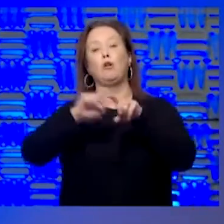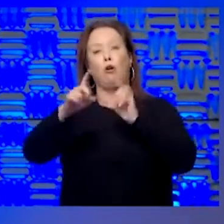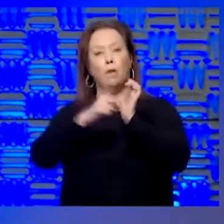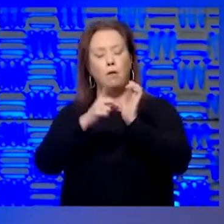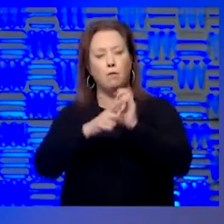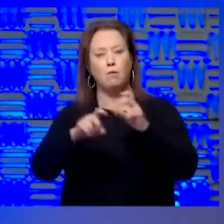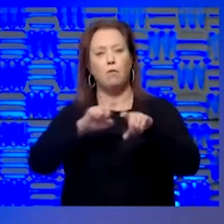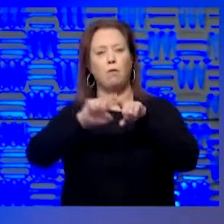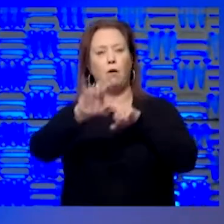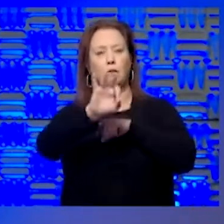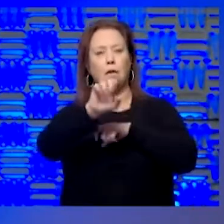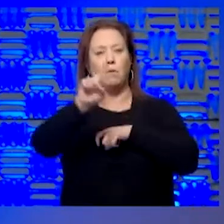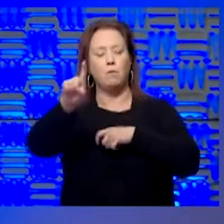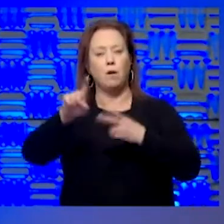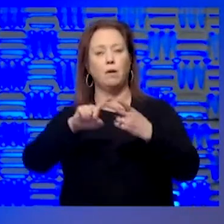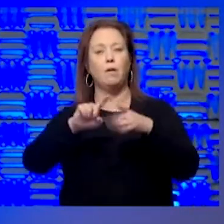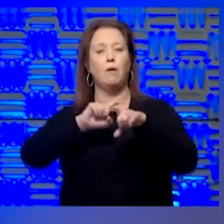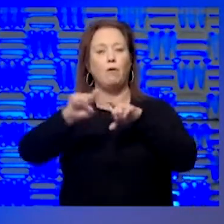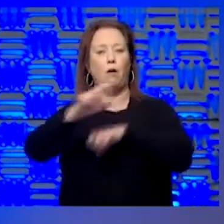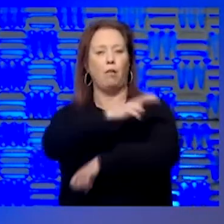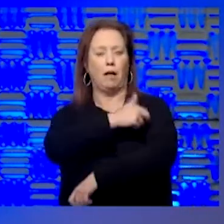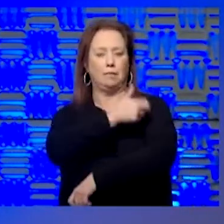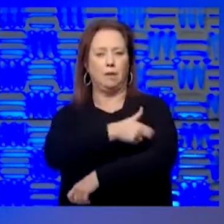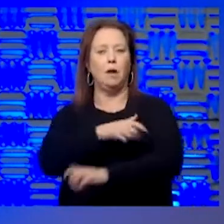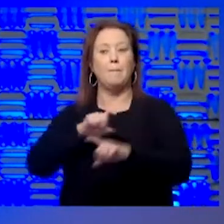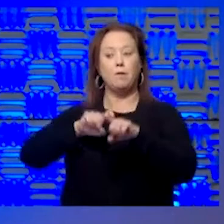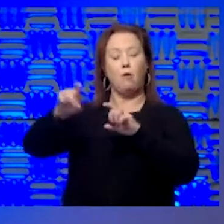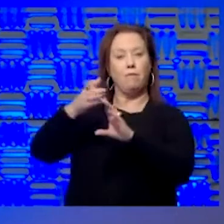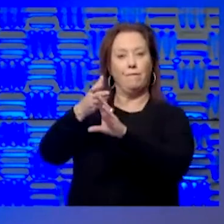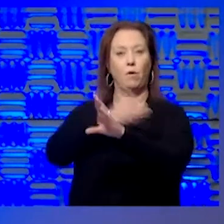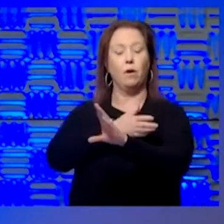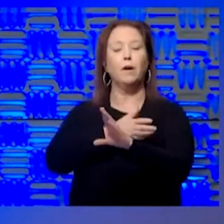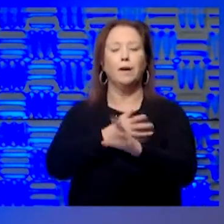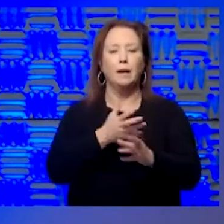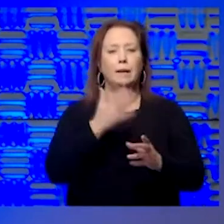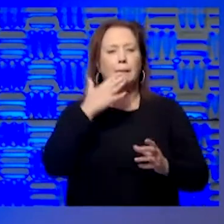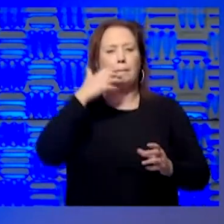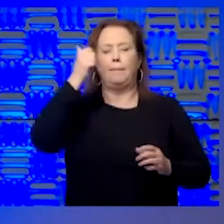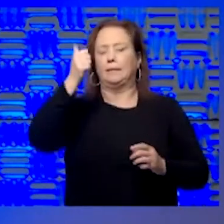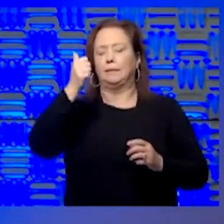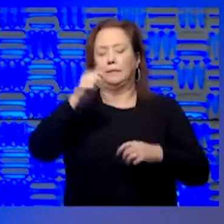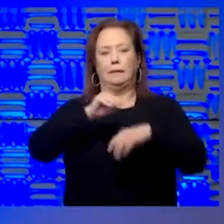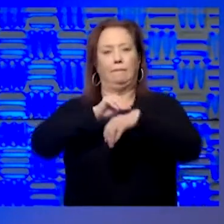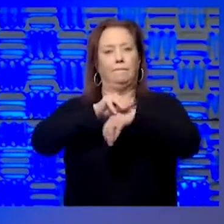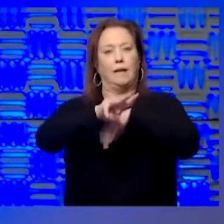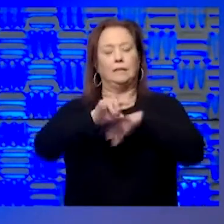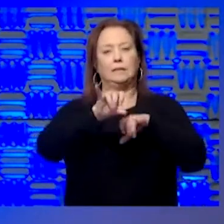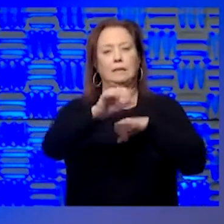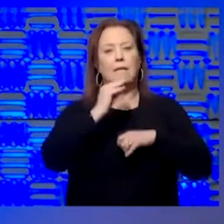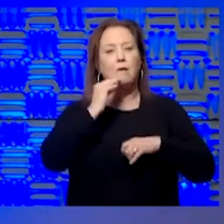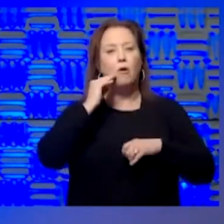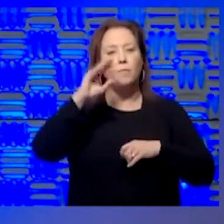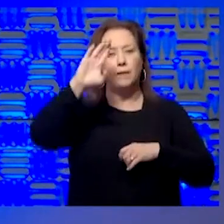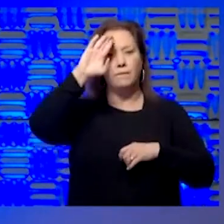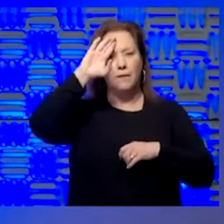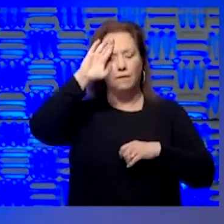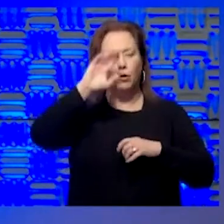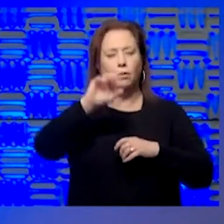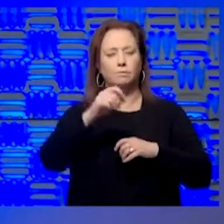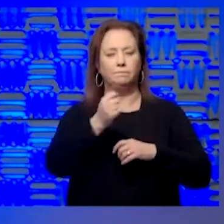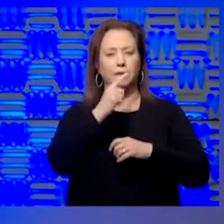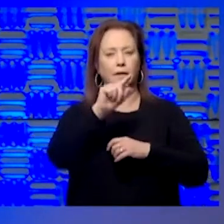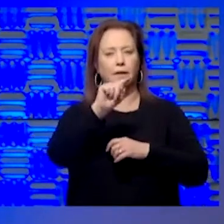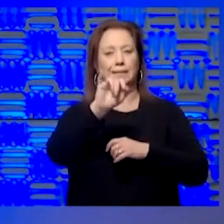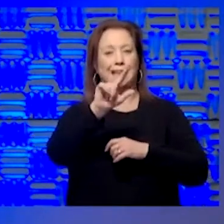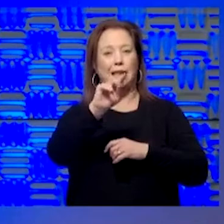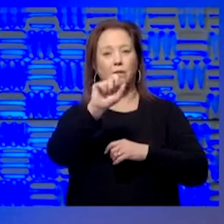come to the emergency department. Just call ahead before you do. The best thing for home remedies is kind of the classic. Fever reducer such as Tylenol.